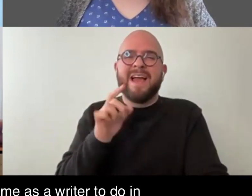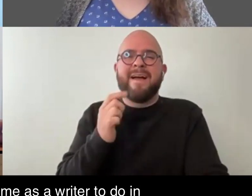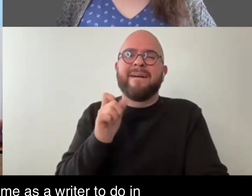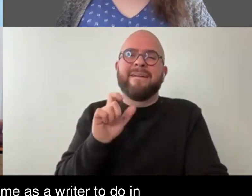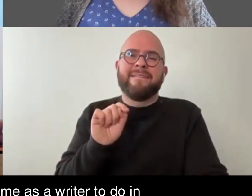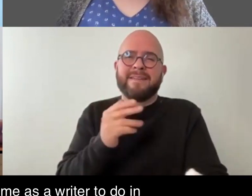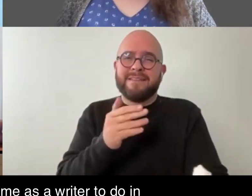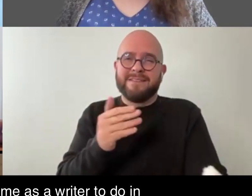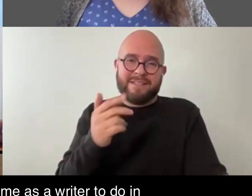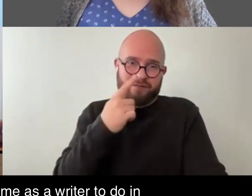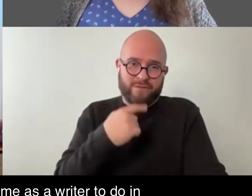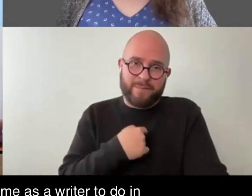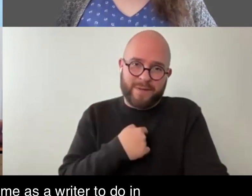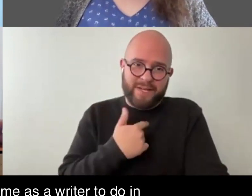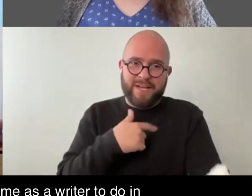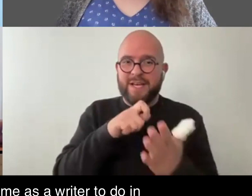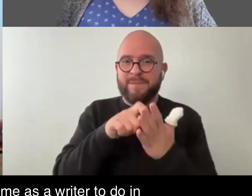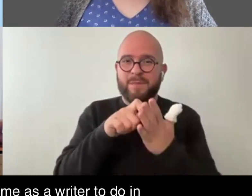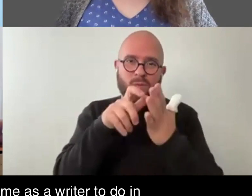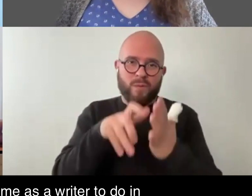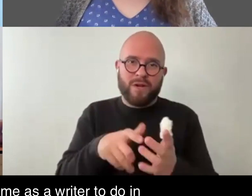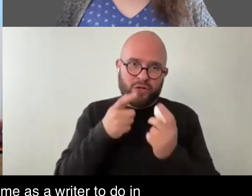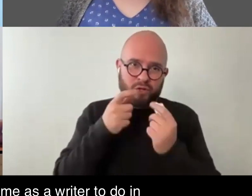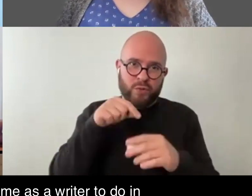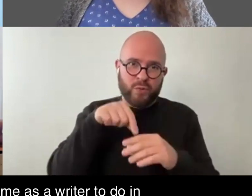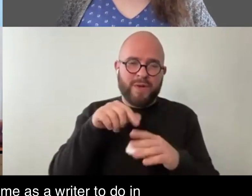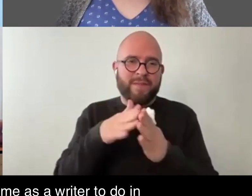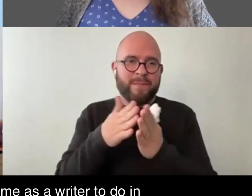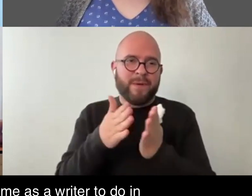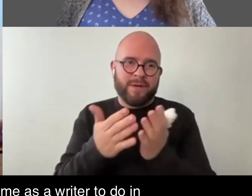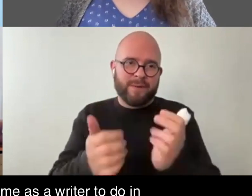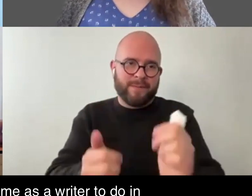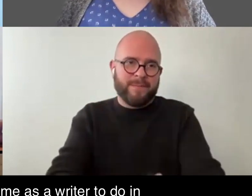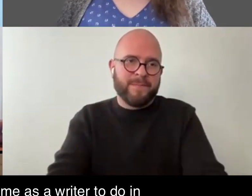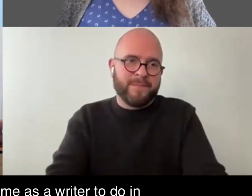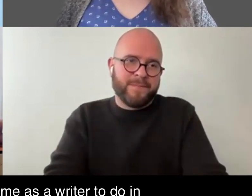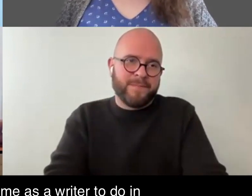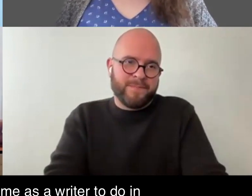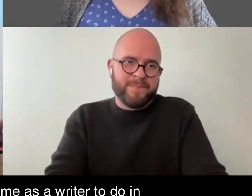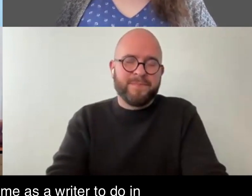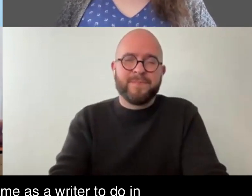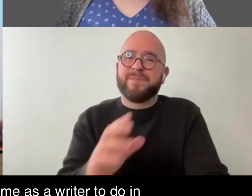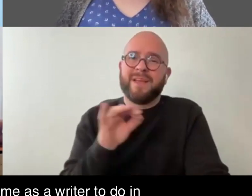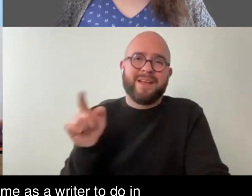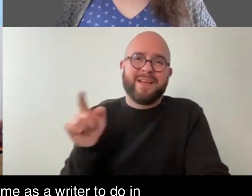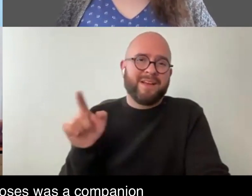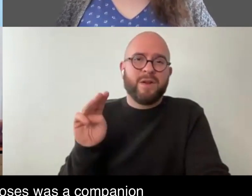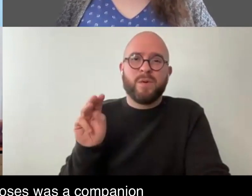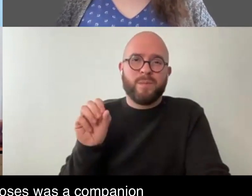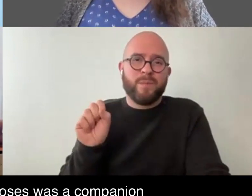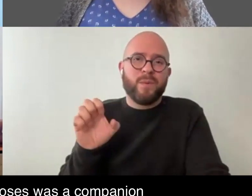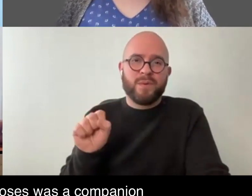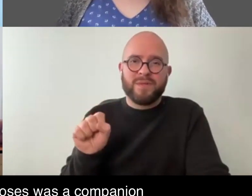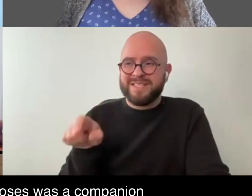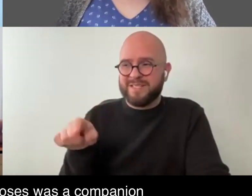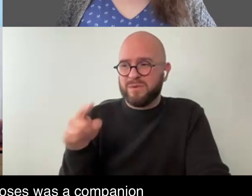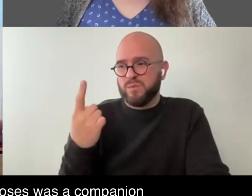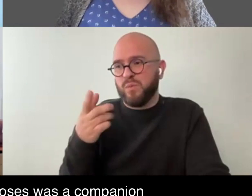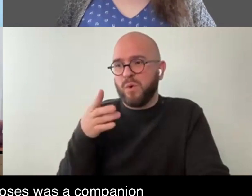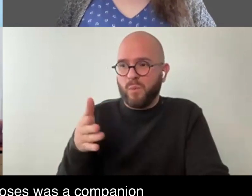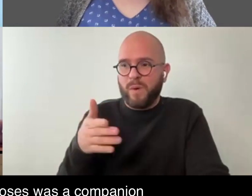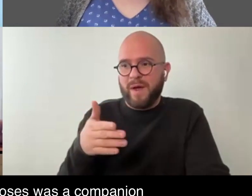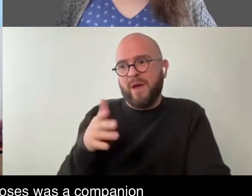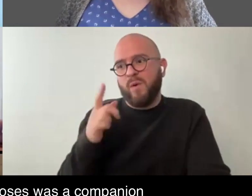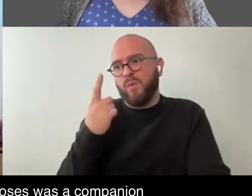as a writer to do in this book. And Moses was one of the ways that I did that, because, right,